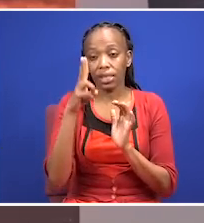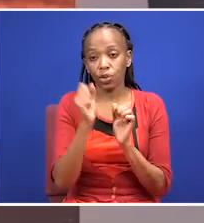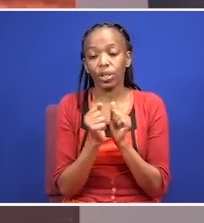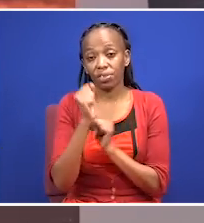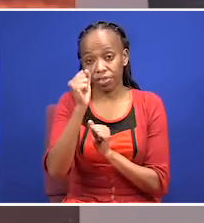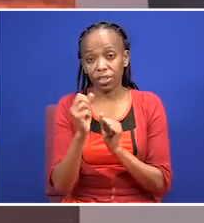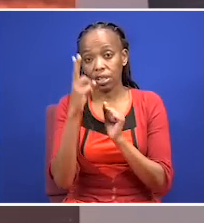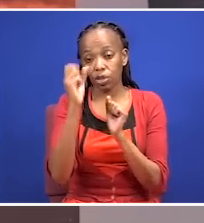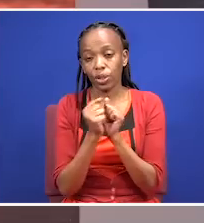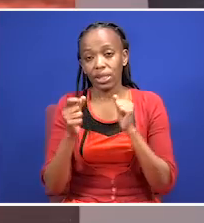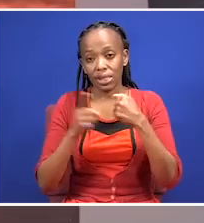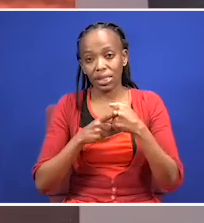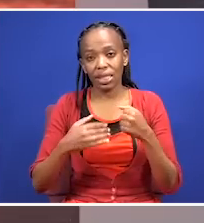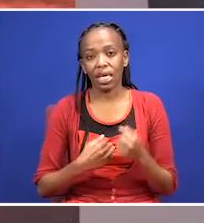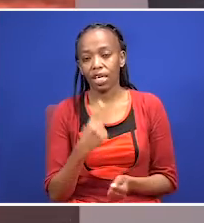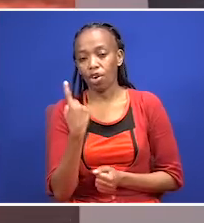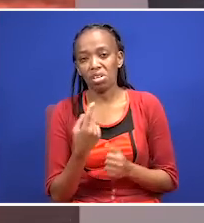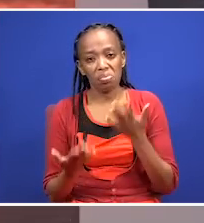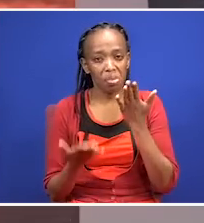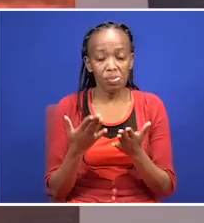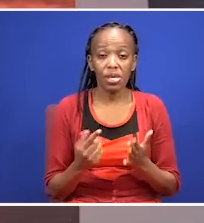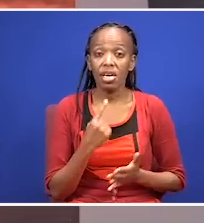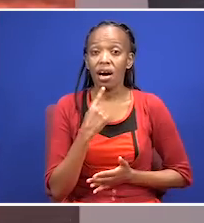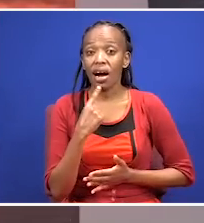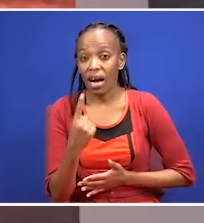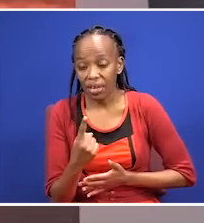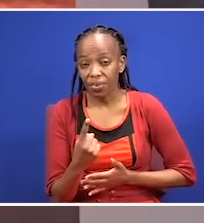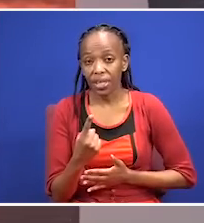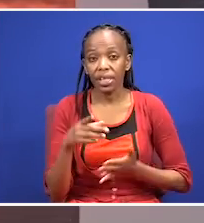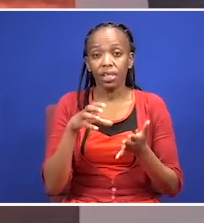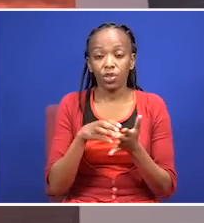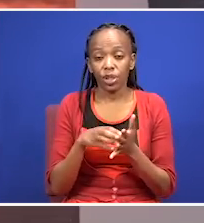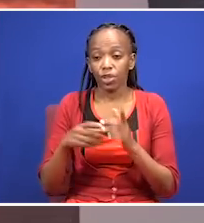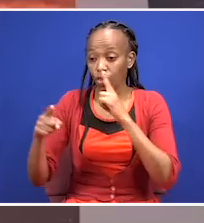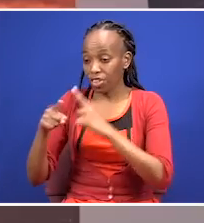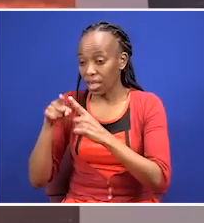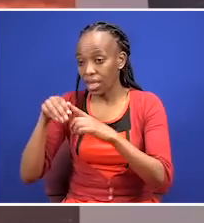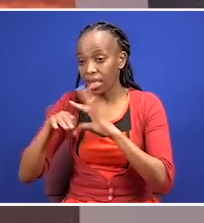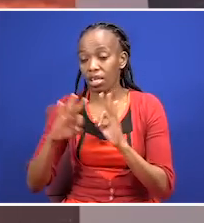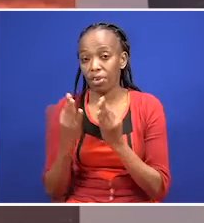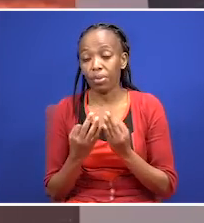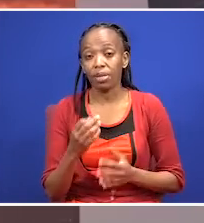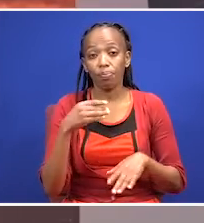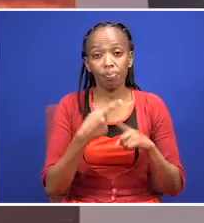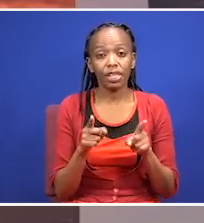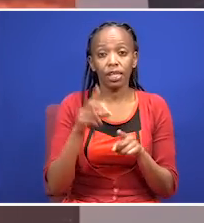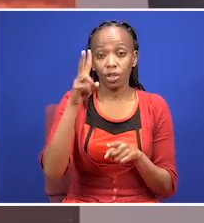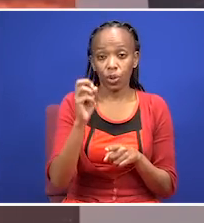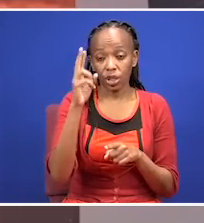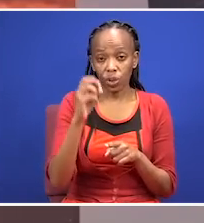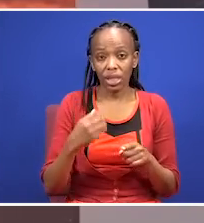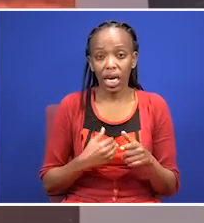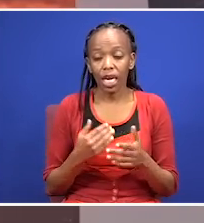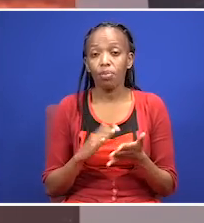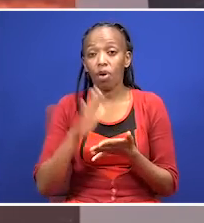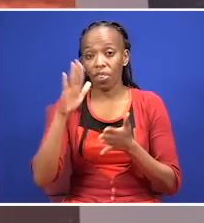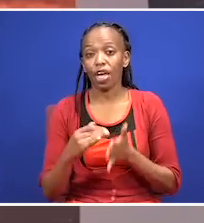2016 we had only about a hundred plus cases of homicide in 2020 it had risen to more